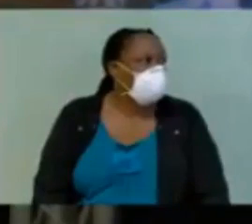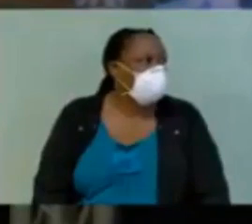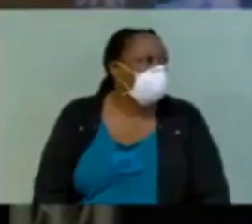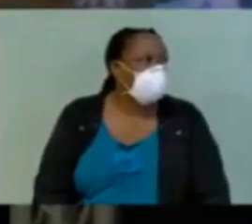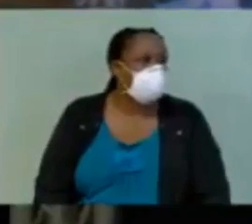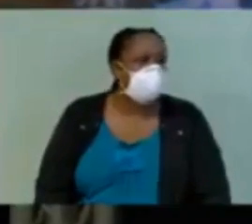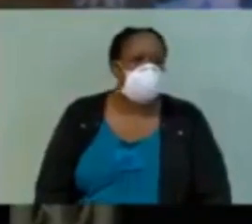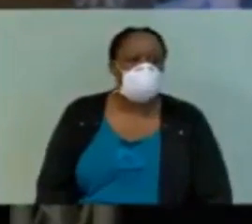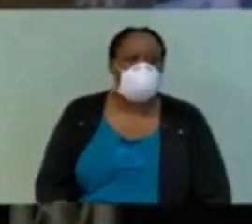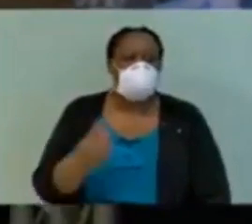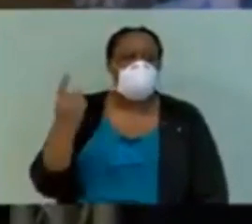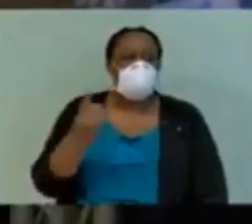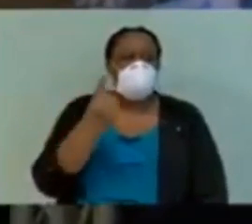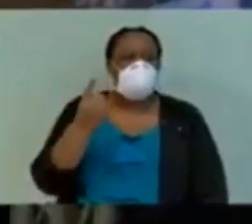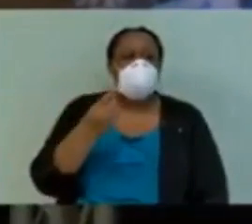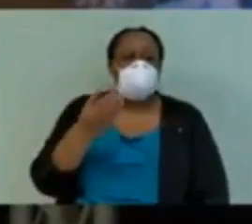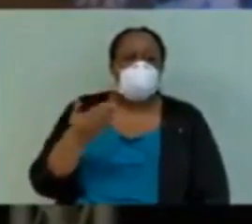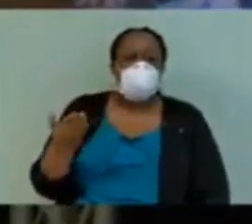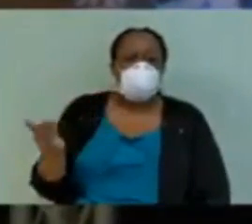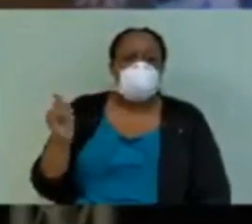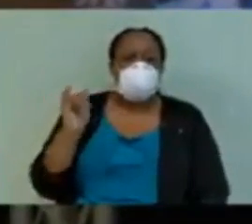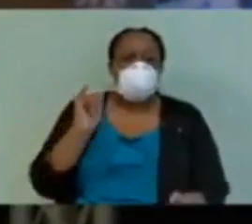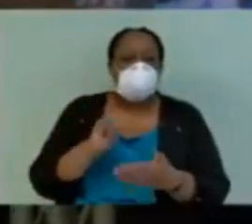During that period, we would have seen